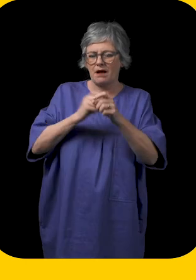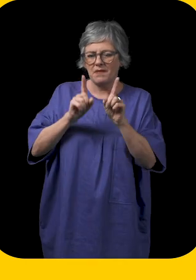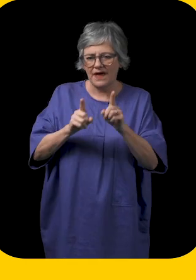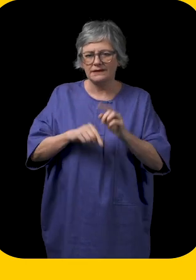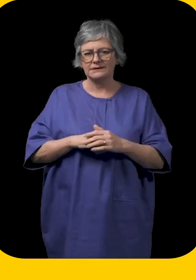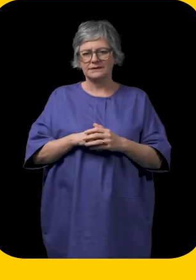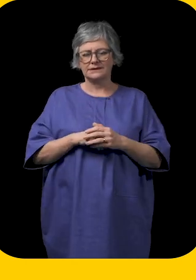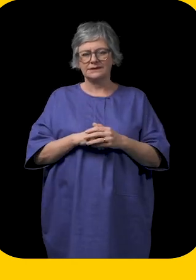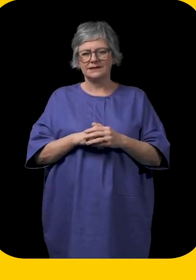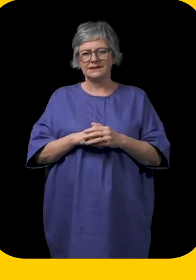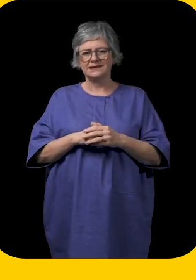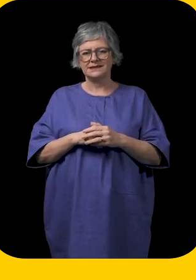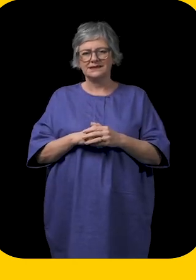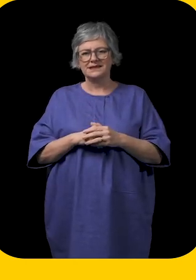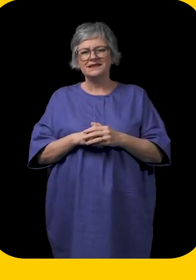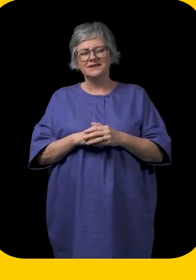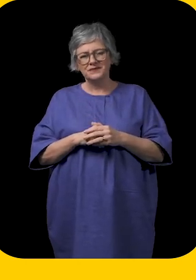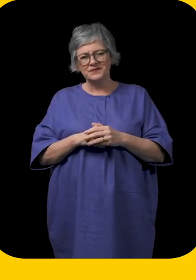that.